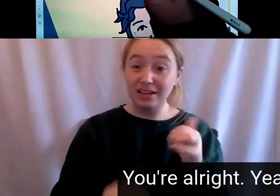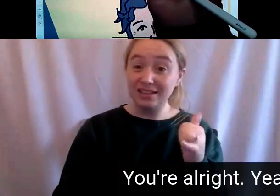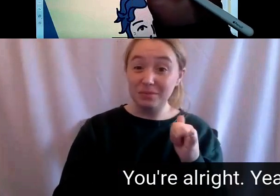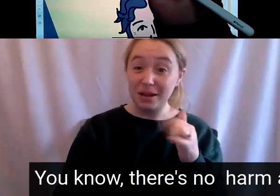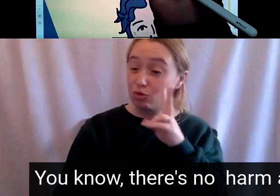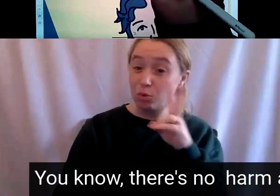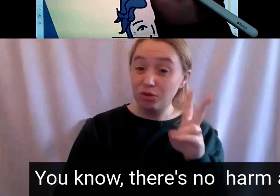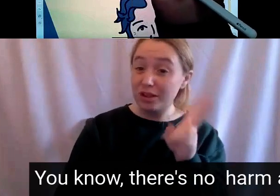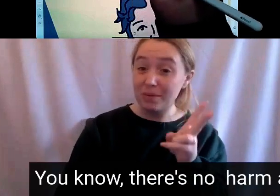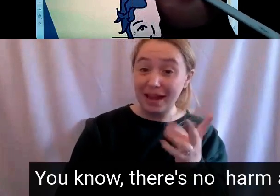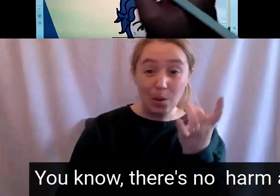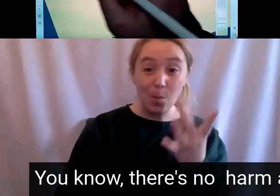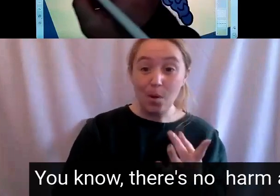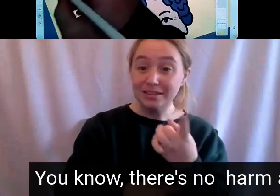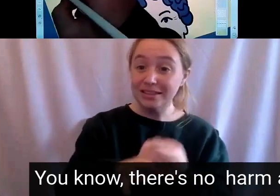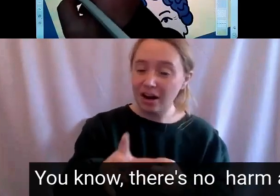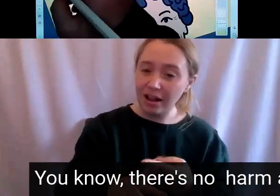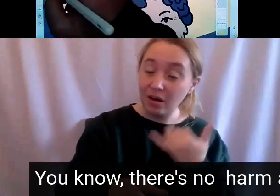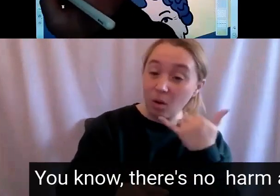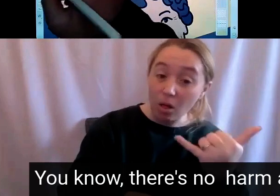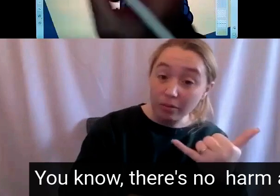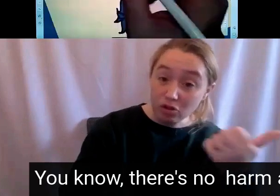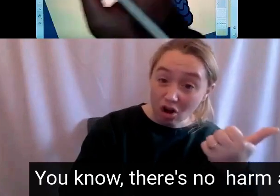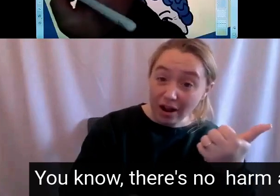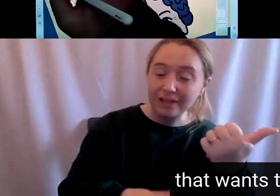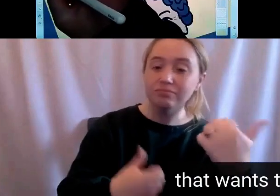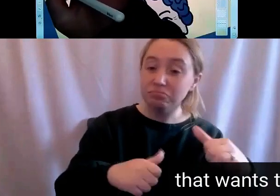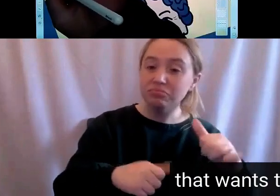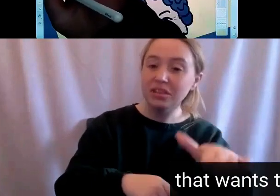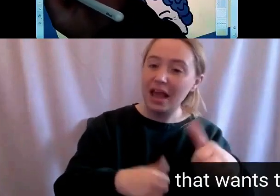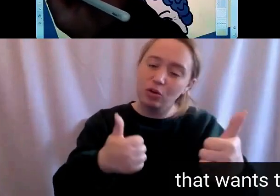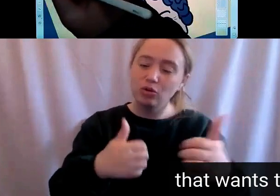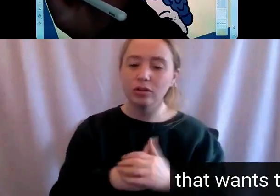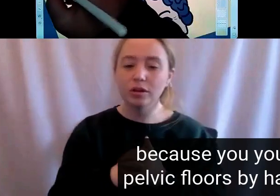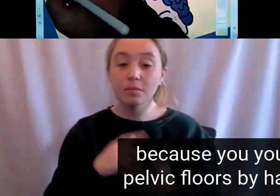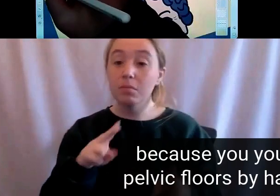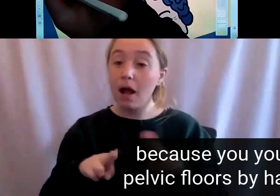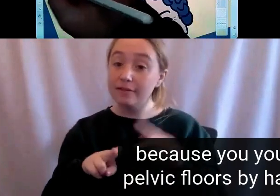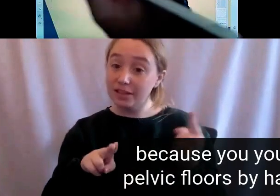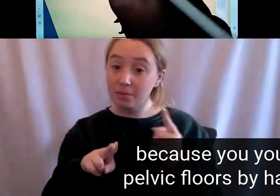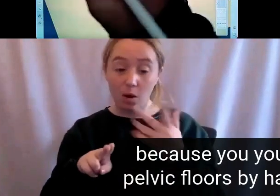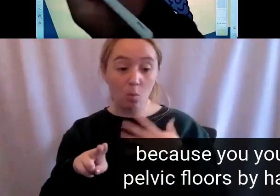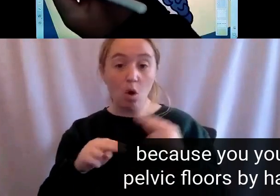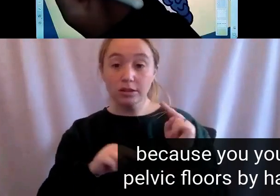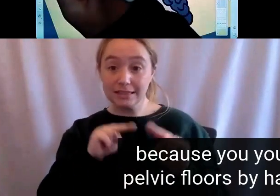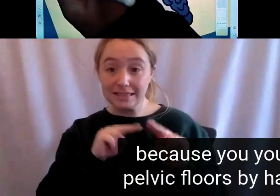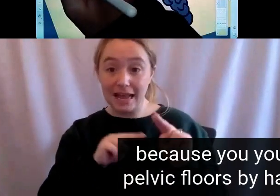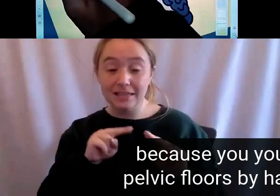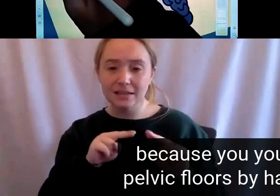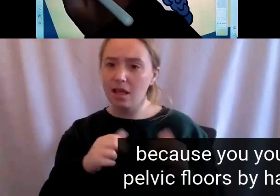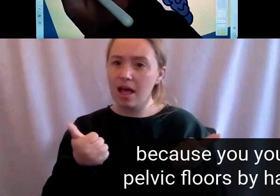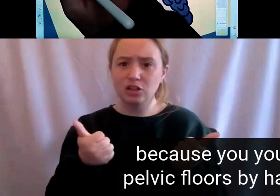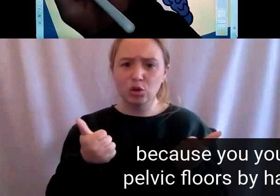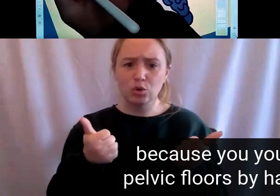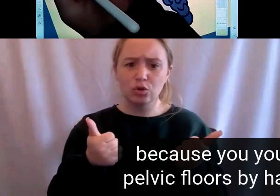go. There's no harm, and I applaud whoever that is that wants to be checked, because you get the best out your